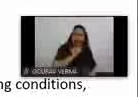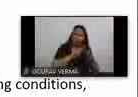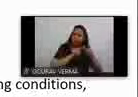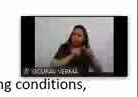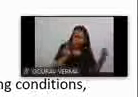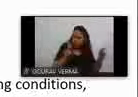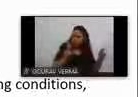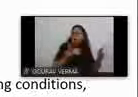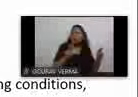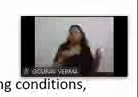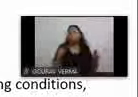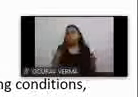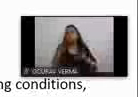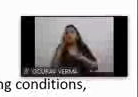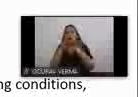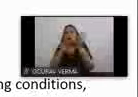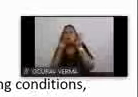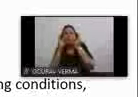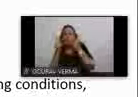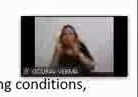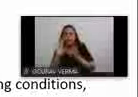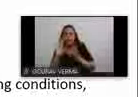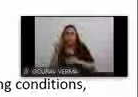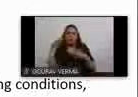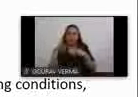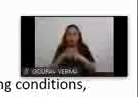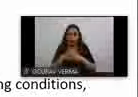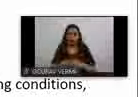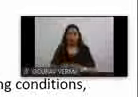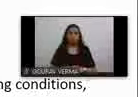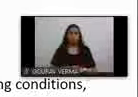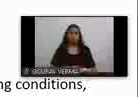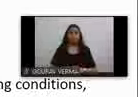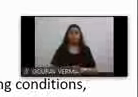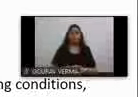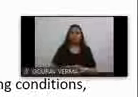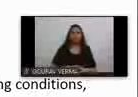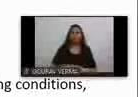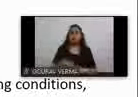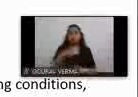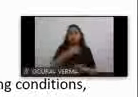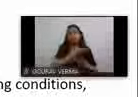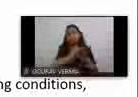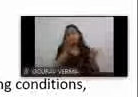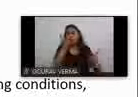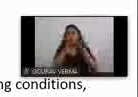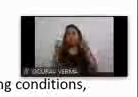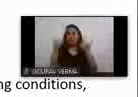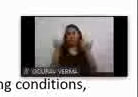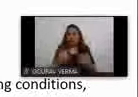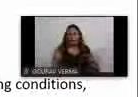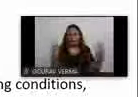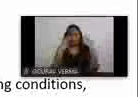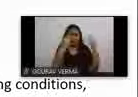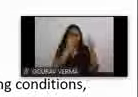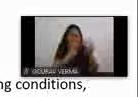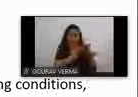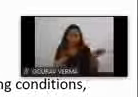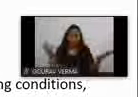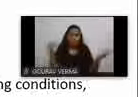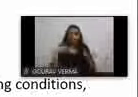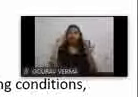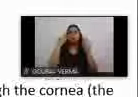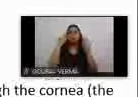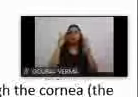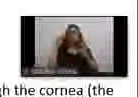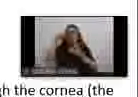this, we need to have a quick recap, because I am not very aware how many of you know the structure of the eye and the function of